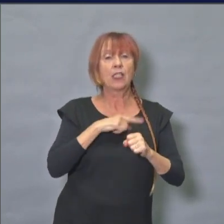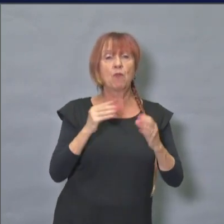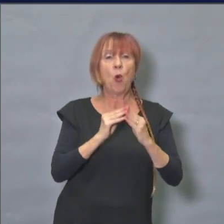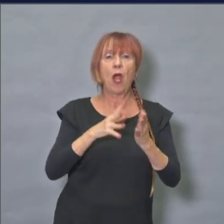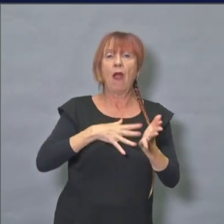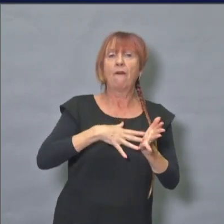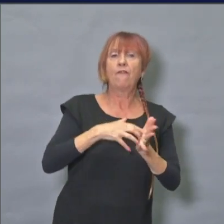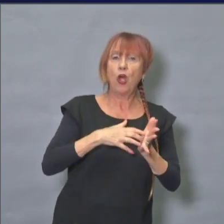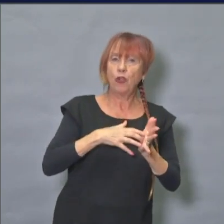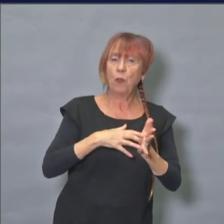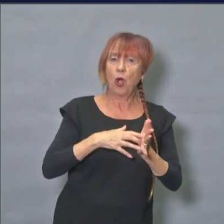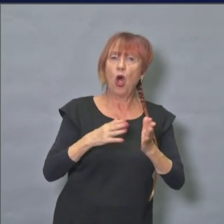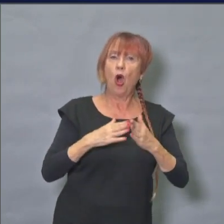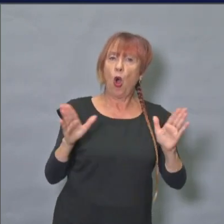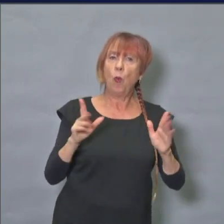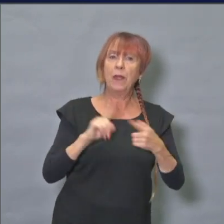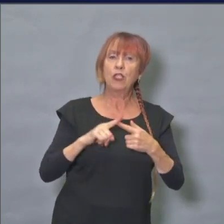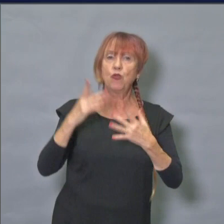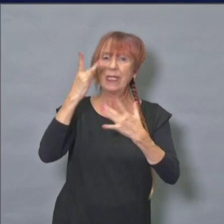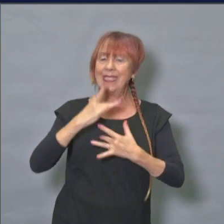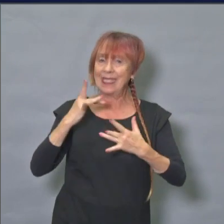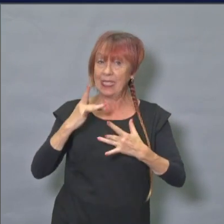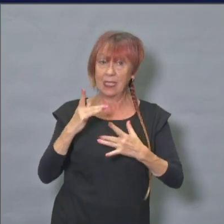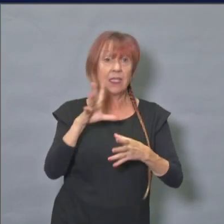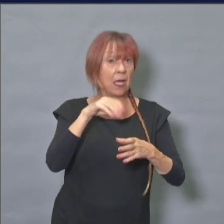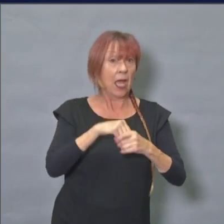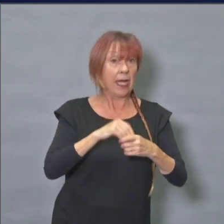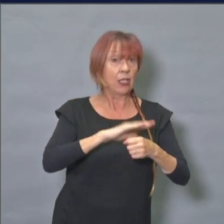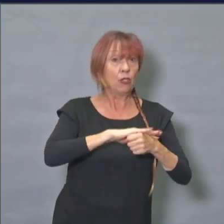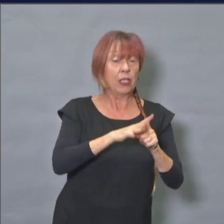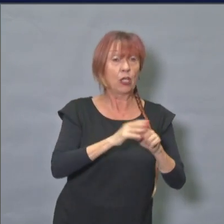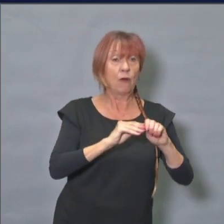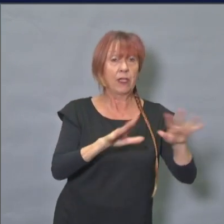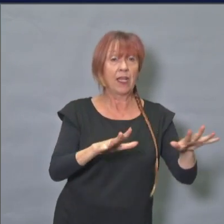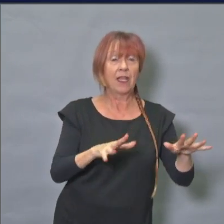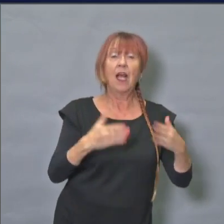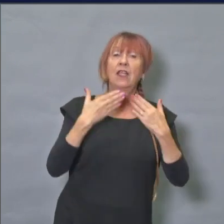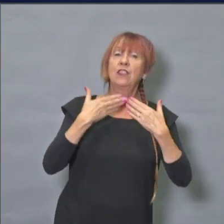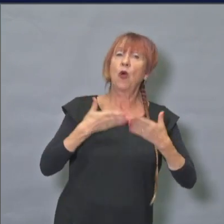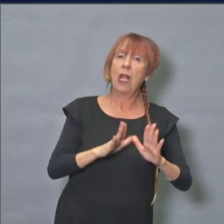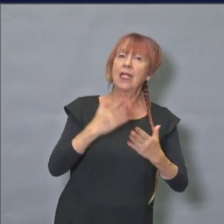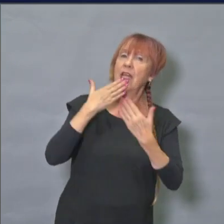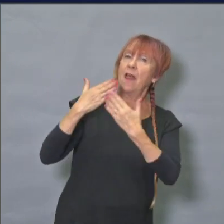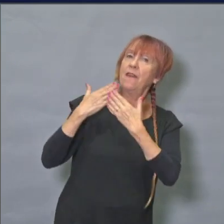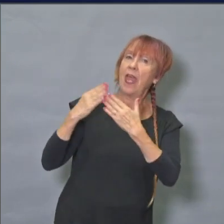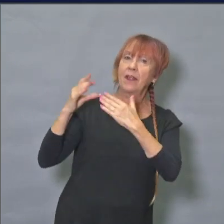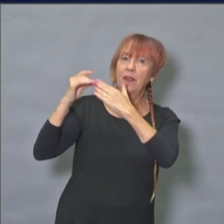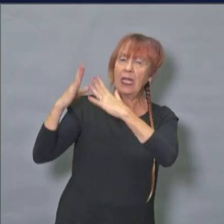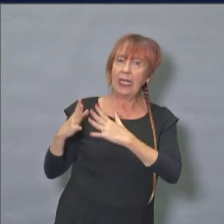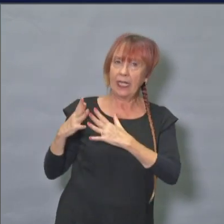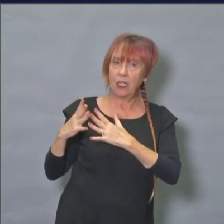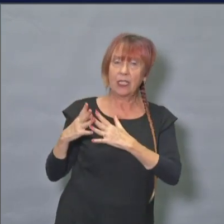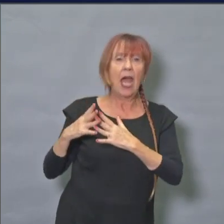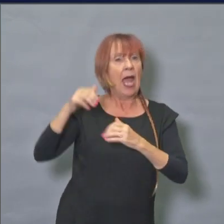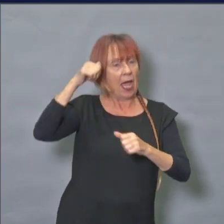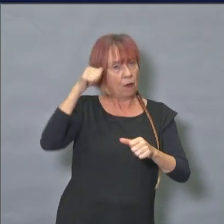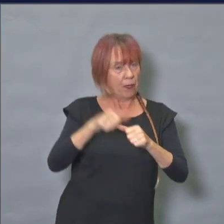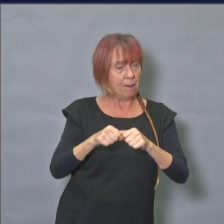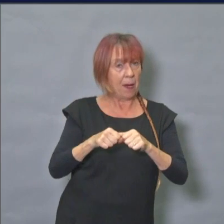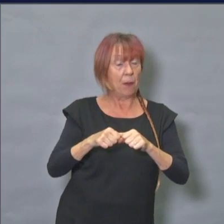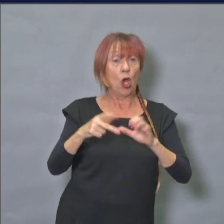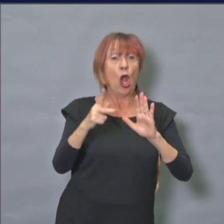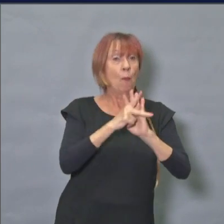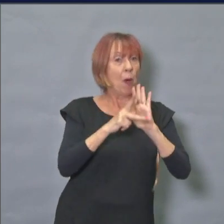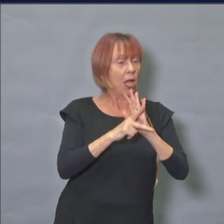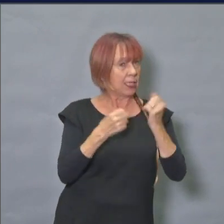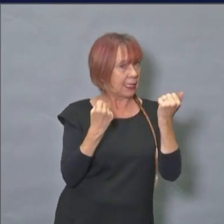diseases, including COVID-19. So let's give thanks to our leaders and never lose sight of the power of policy